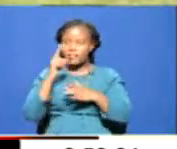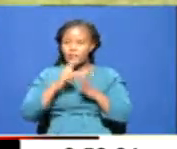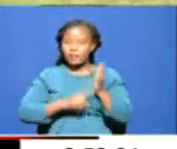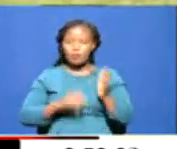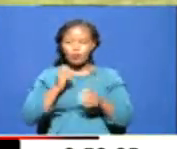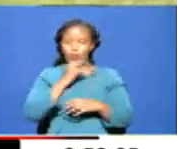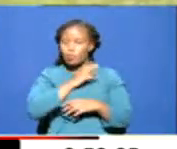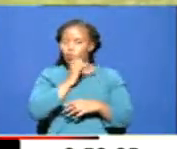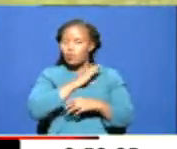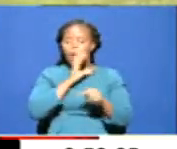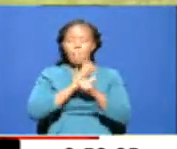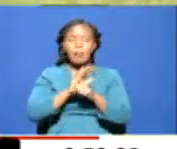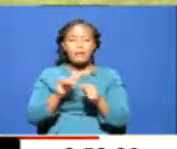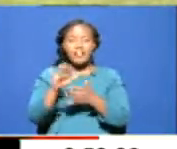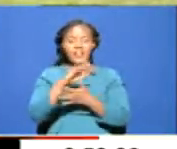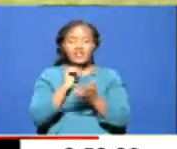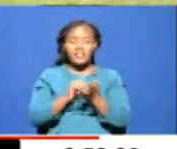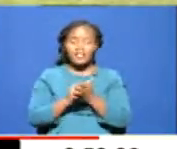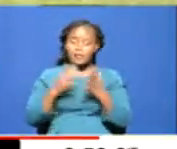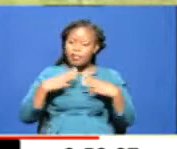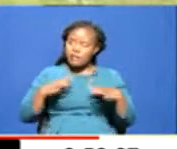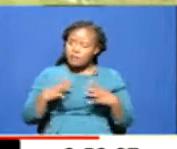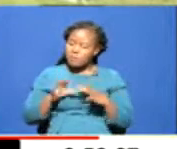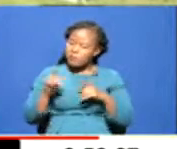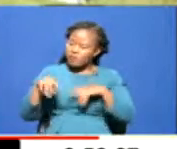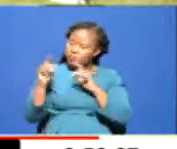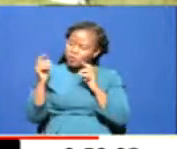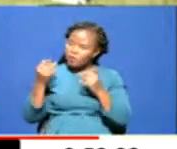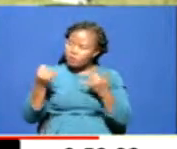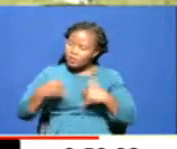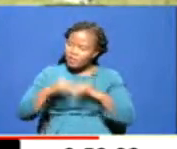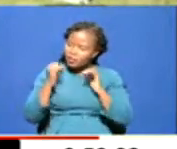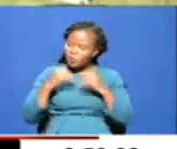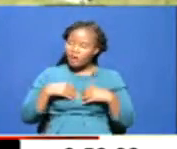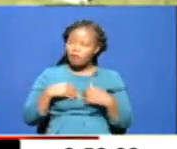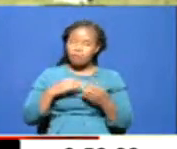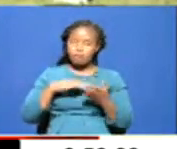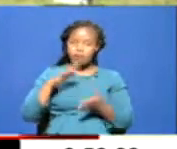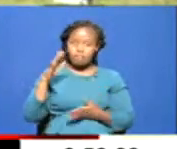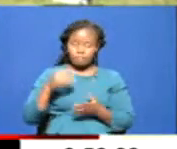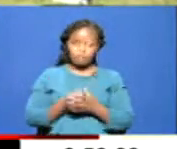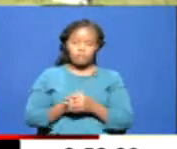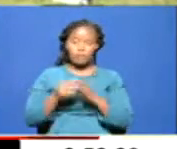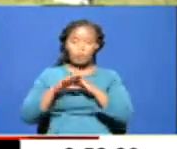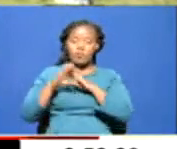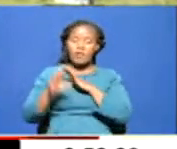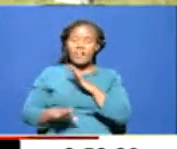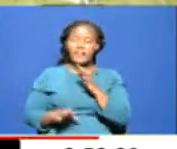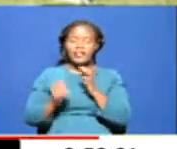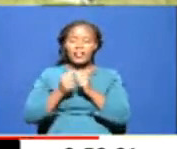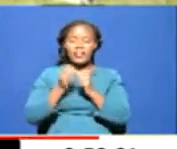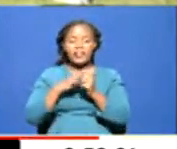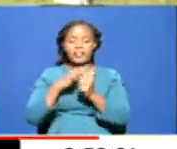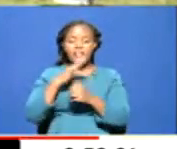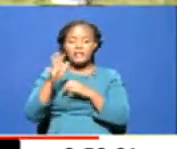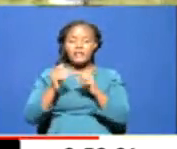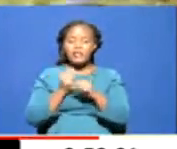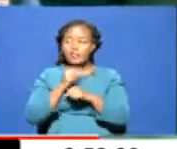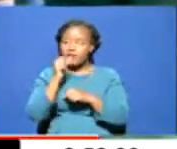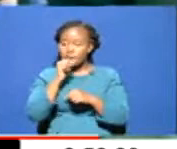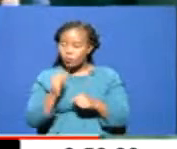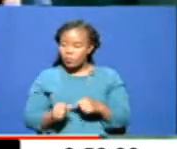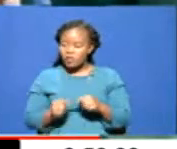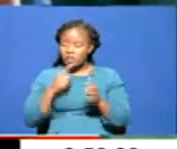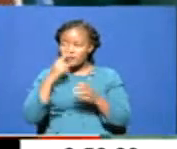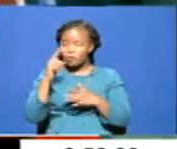Center as athletes are forced to make painful adjustments. Africa under 18 800 meter silver medalist Sheila Kuskei said many junior